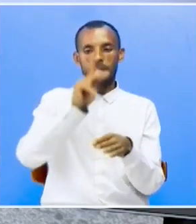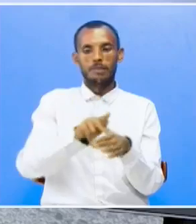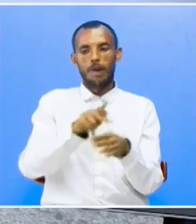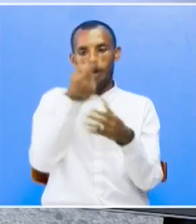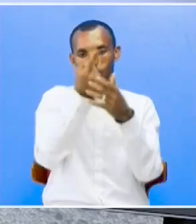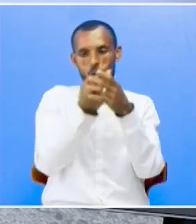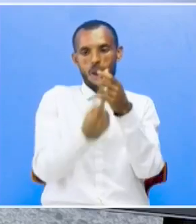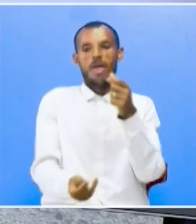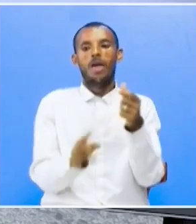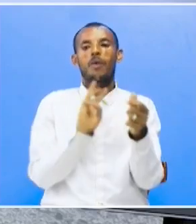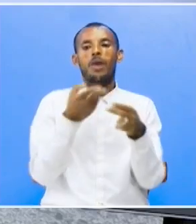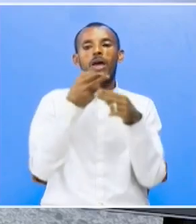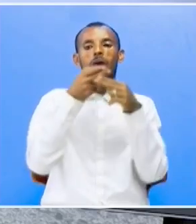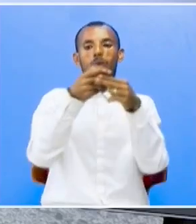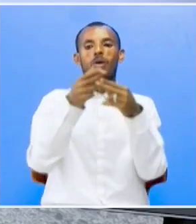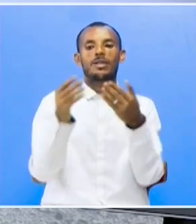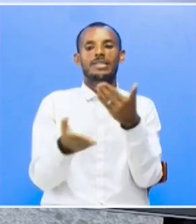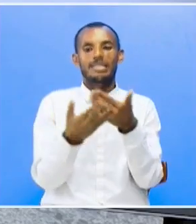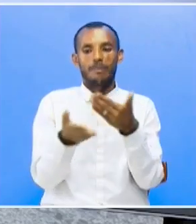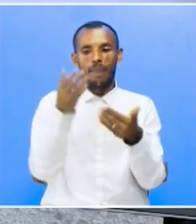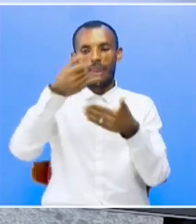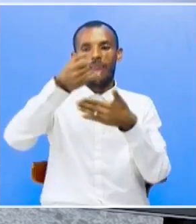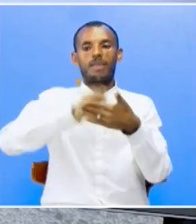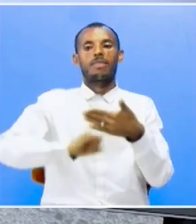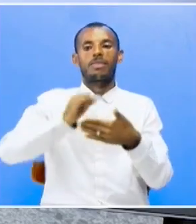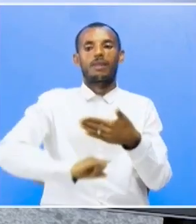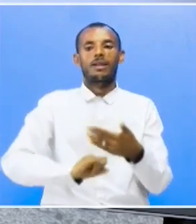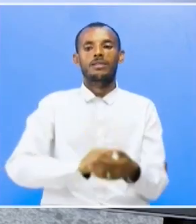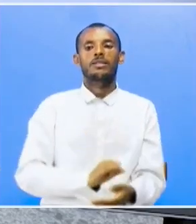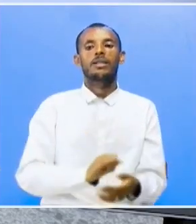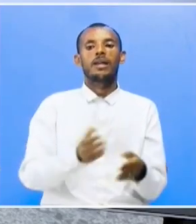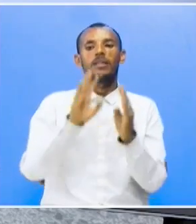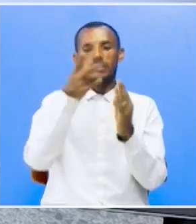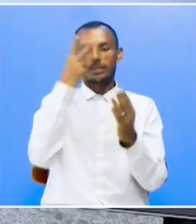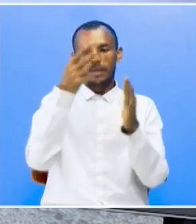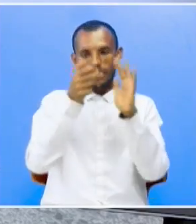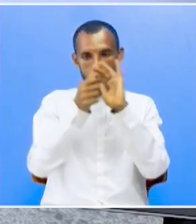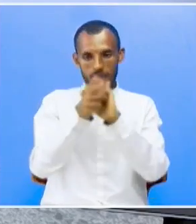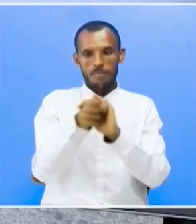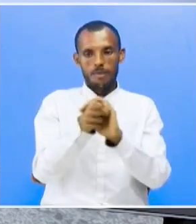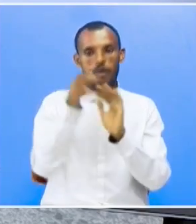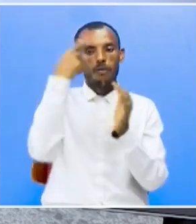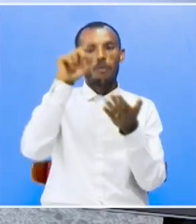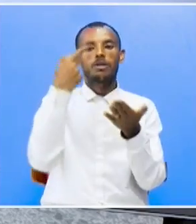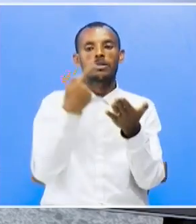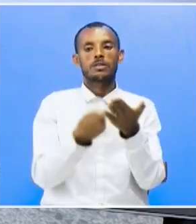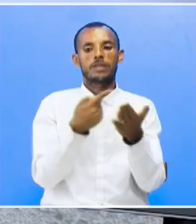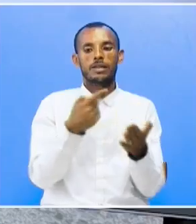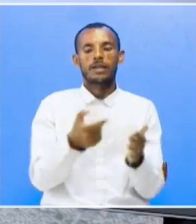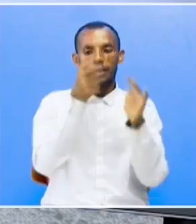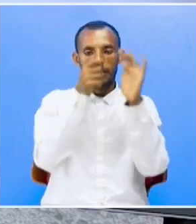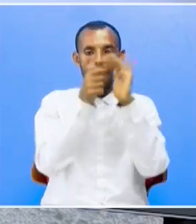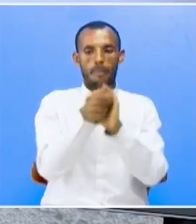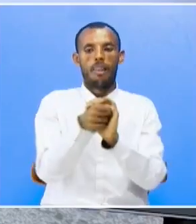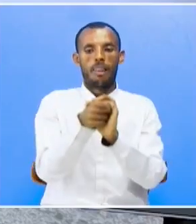only, we call it simple interest. So let's see example for this one. Example